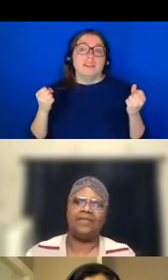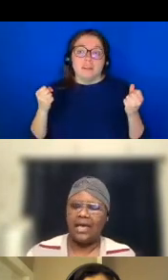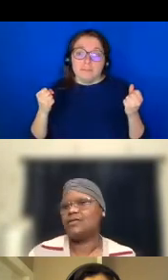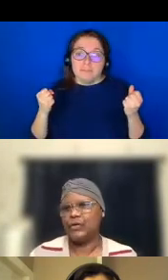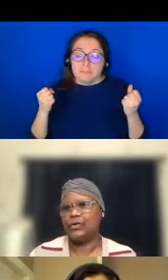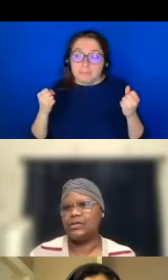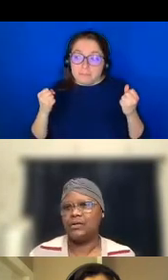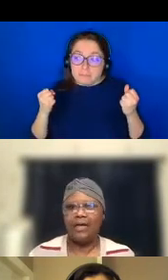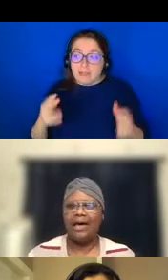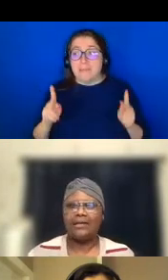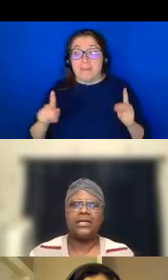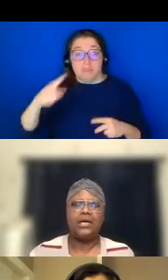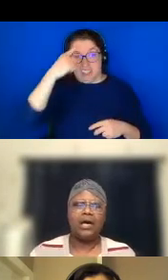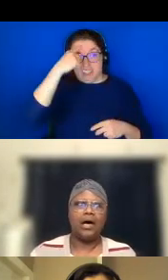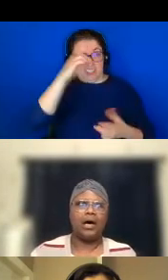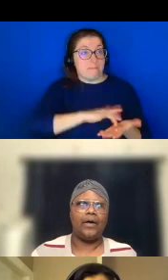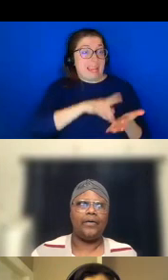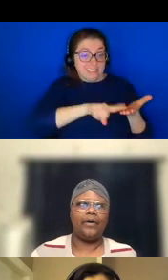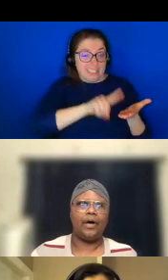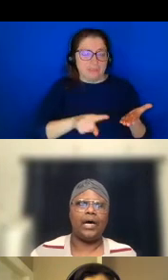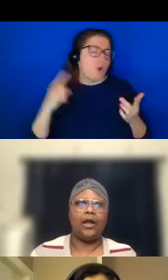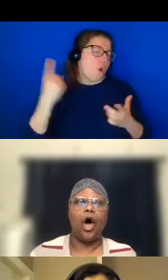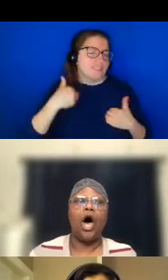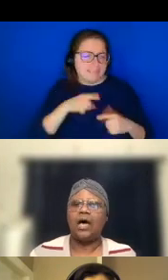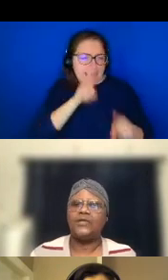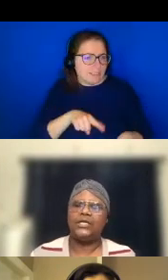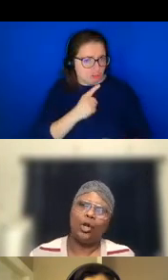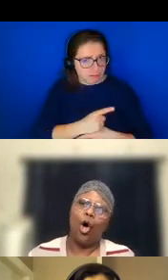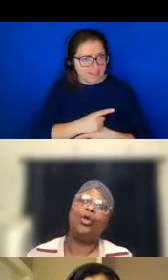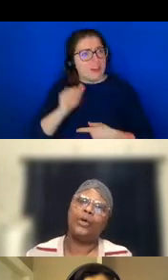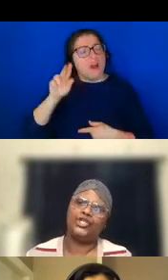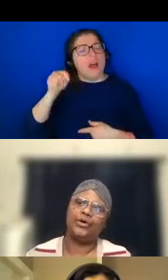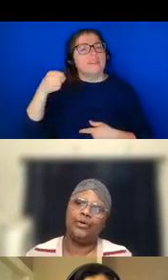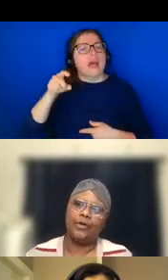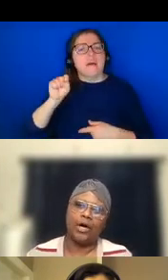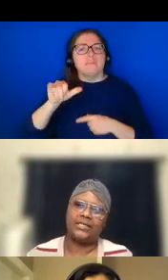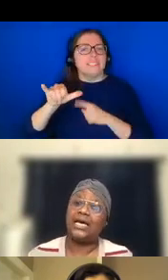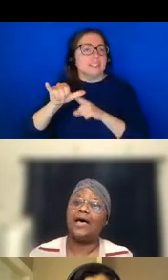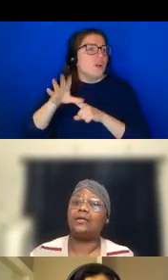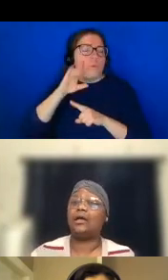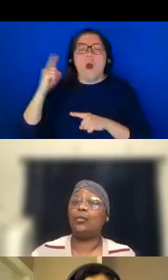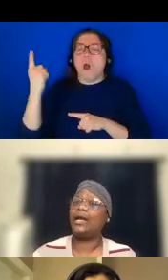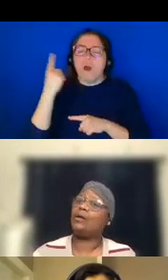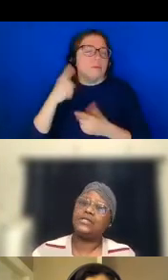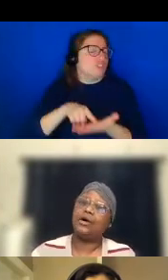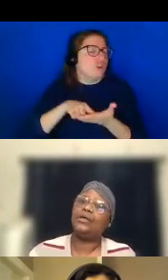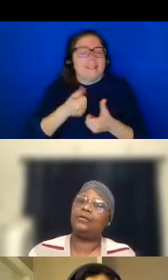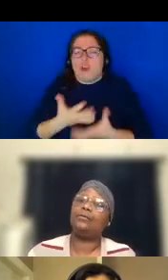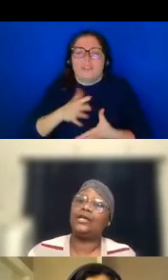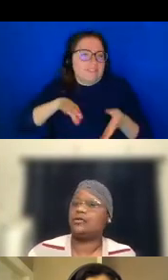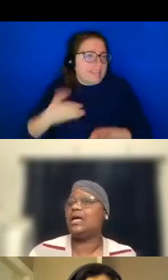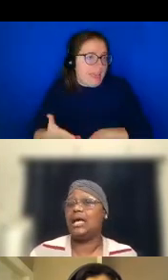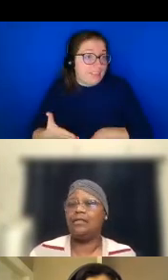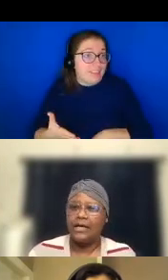have the answers, that an autopsy will always show you the cause of death. And when I was going through